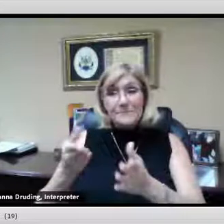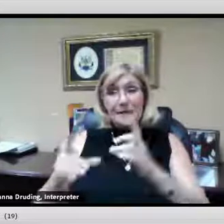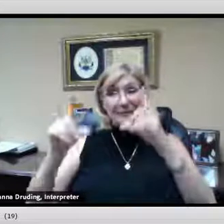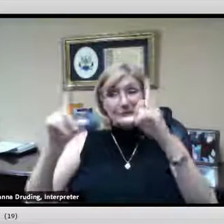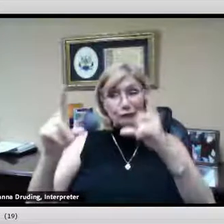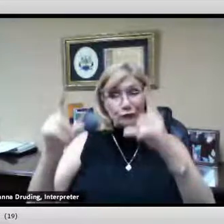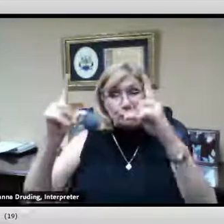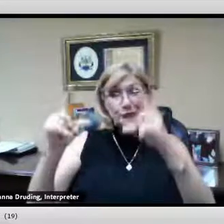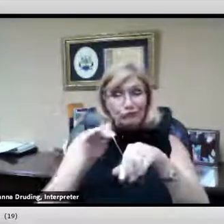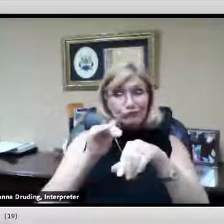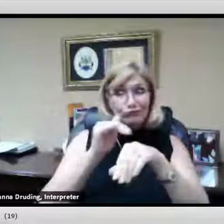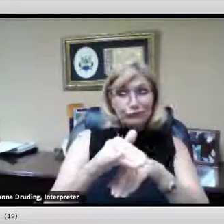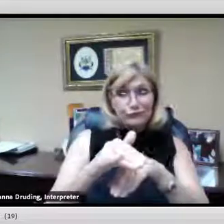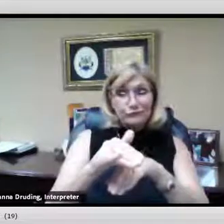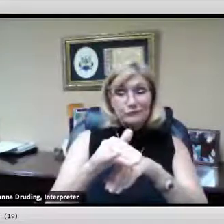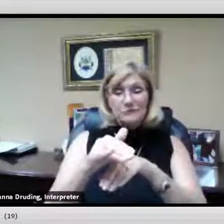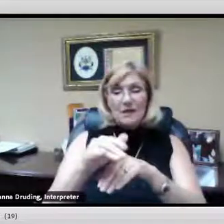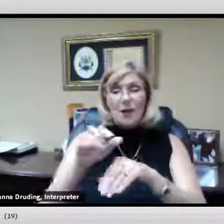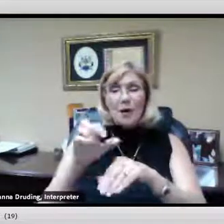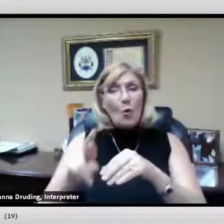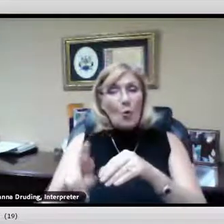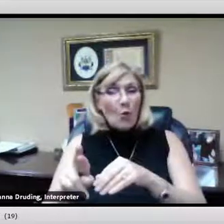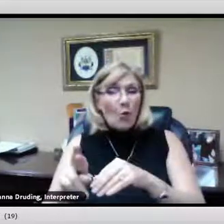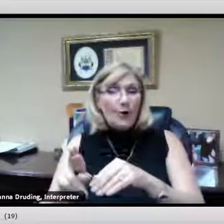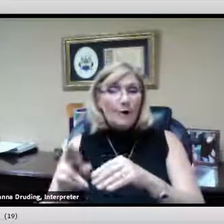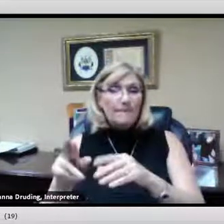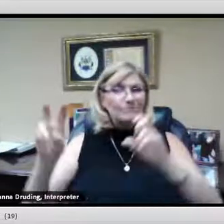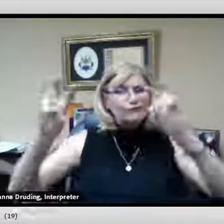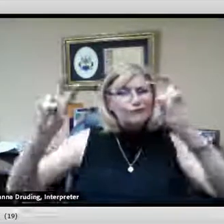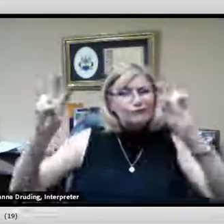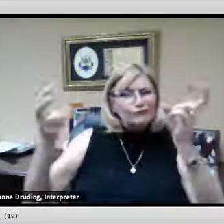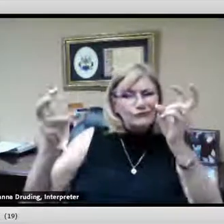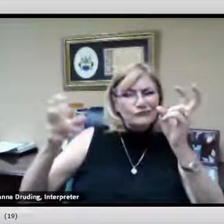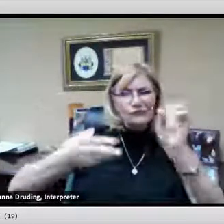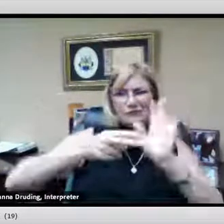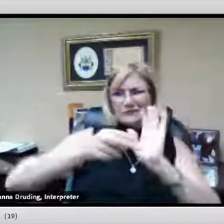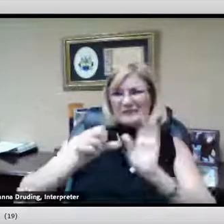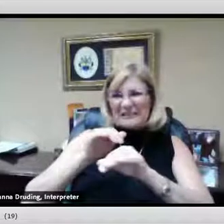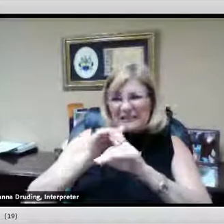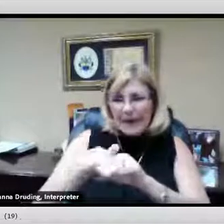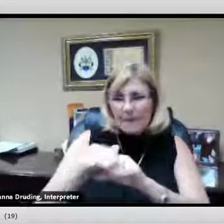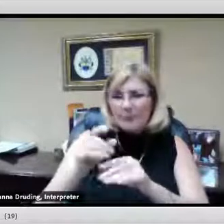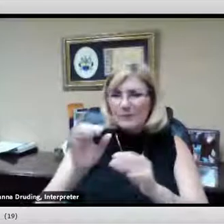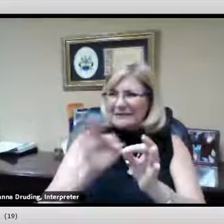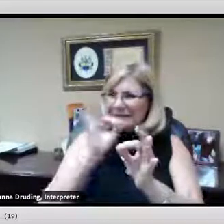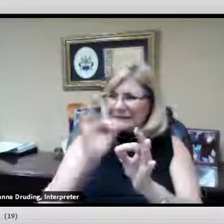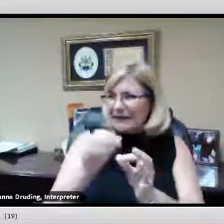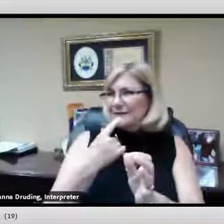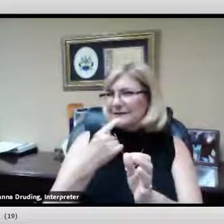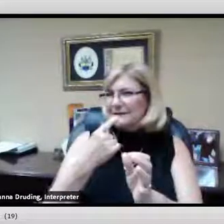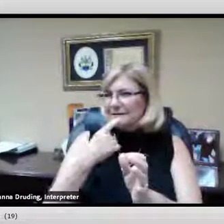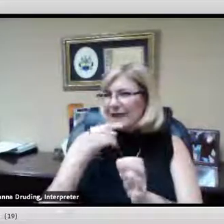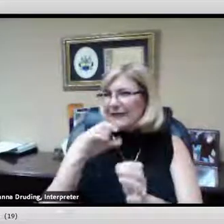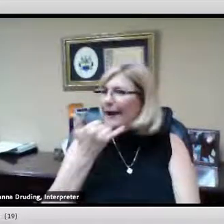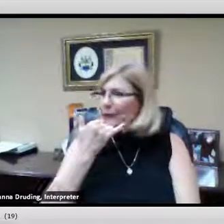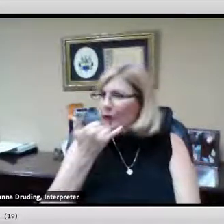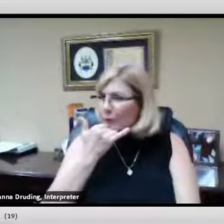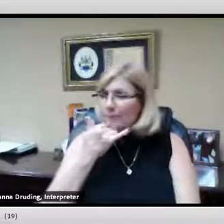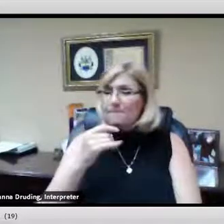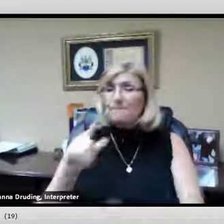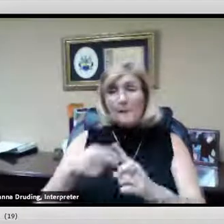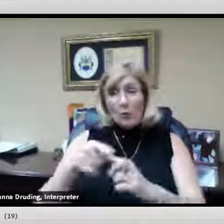them to email me a screenshot, or to at least quote what the error has said. Once I have something like an